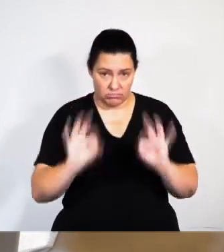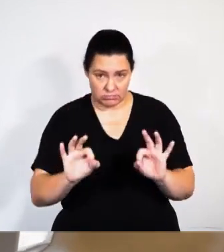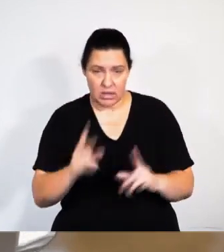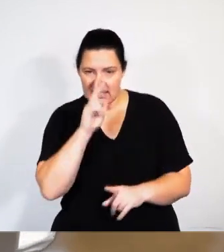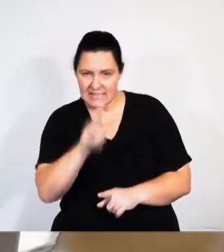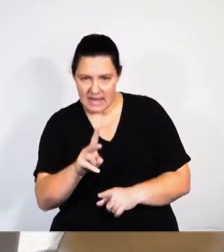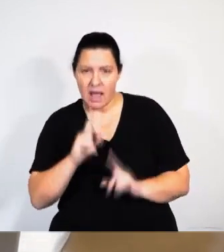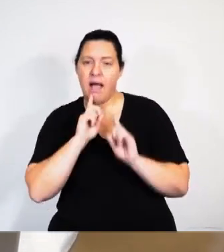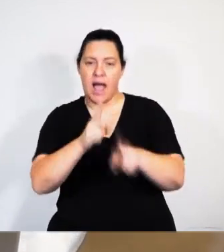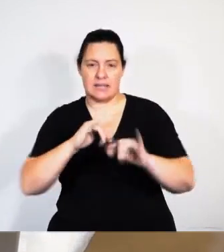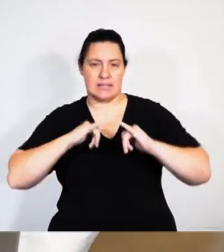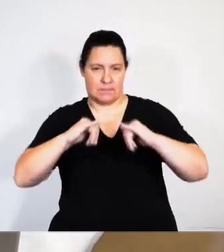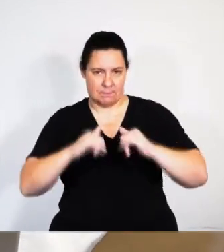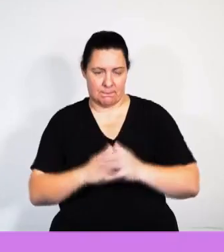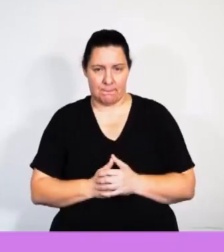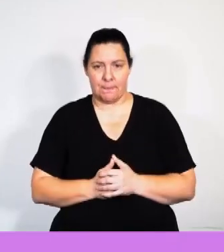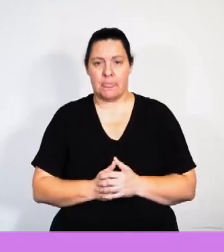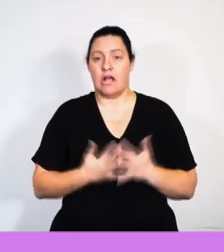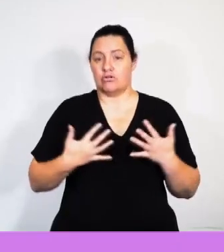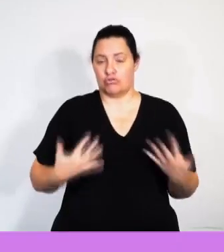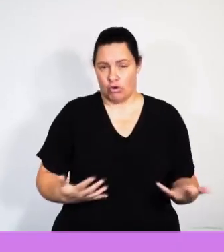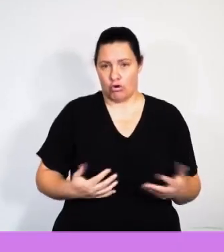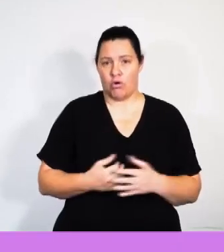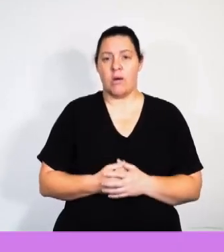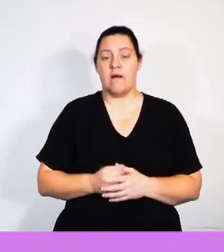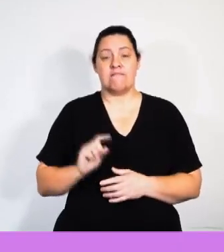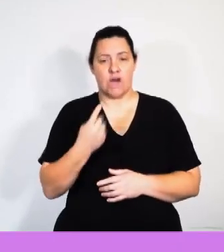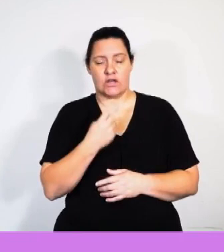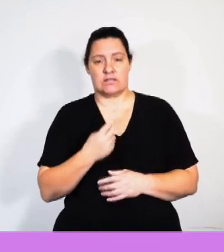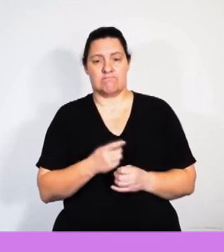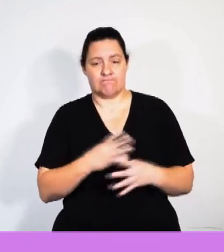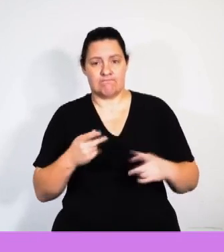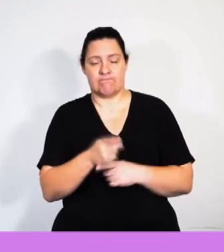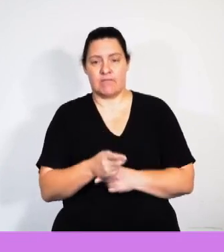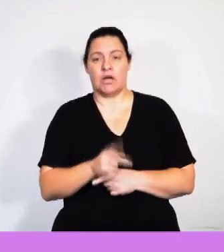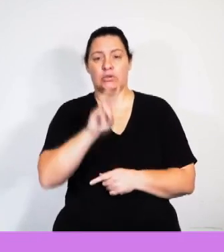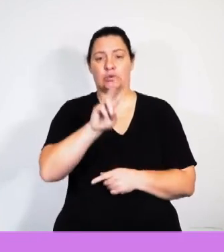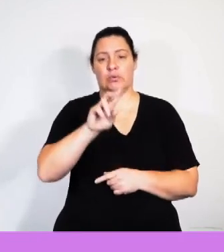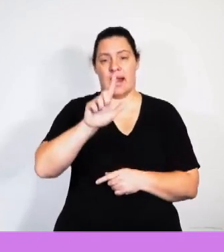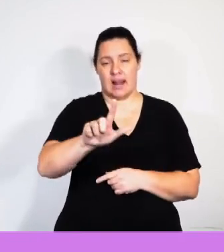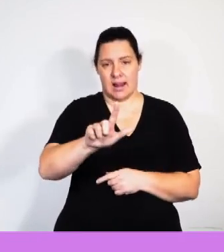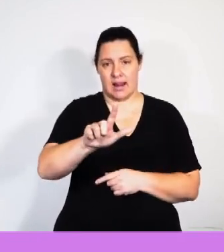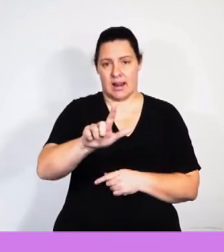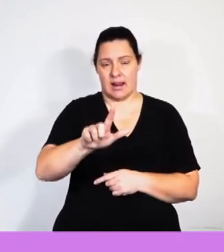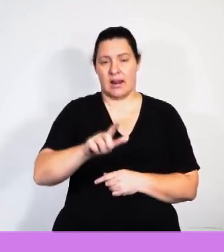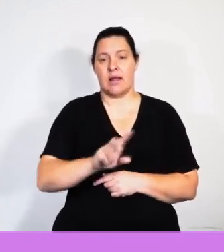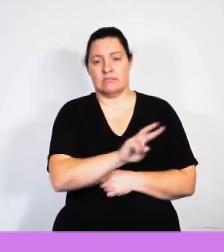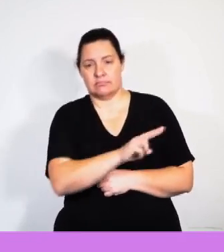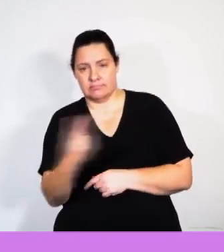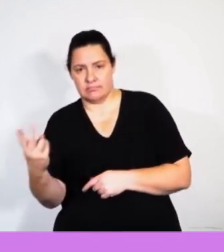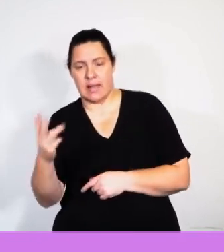and see if our answers are the same. So we'll start first by converting the 2-liter